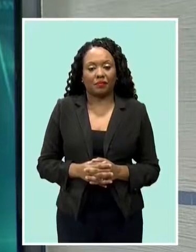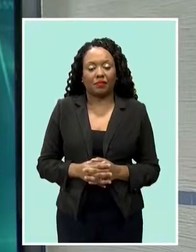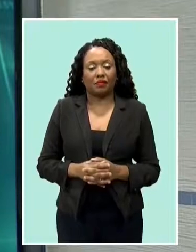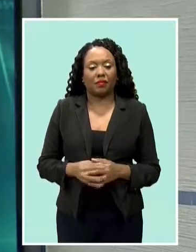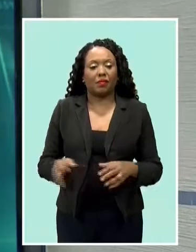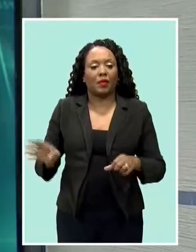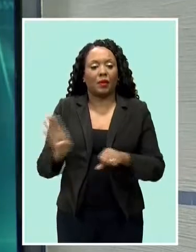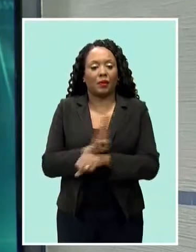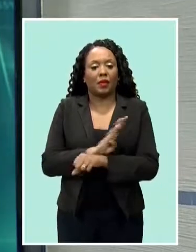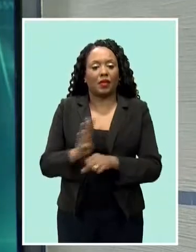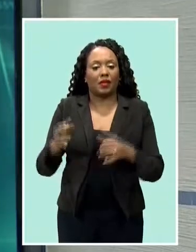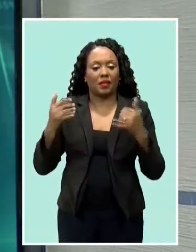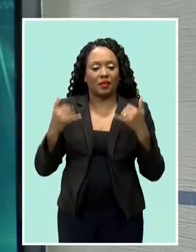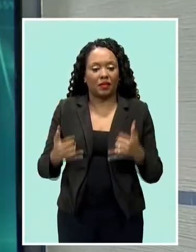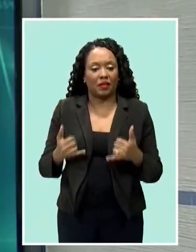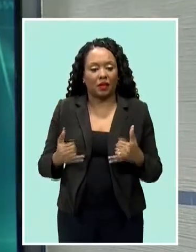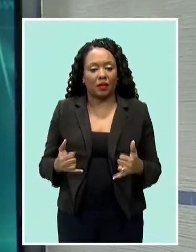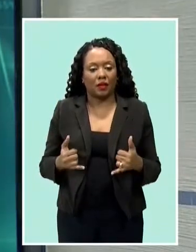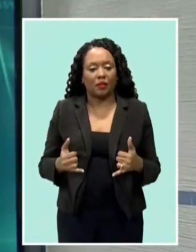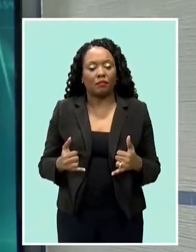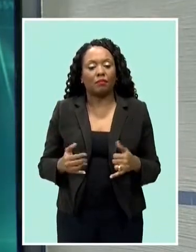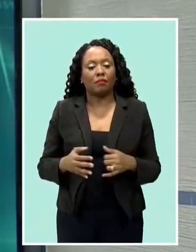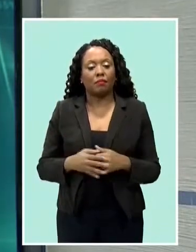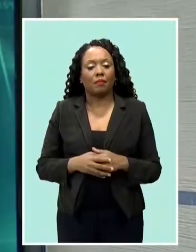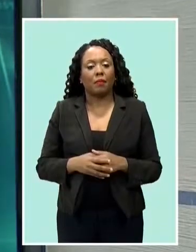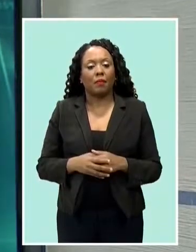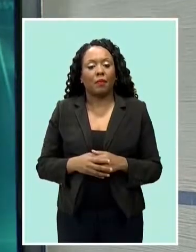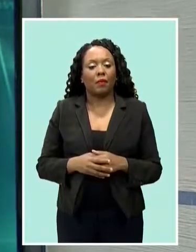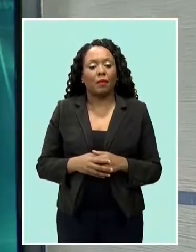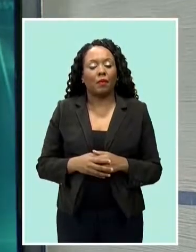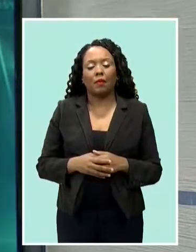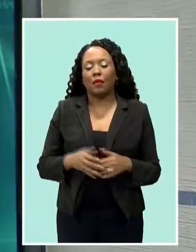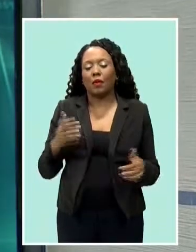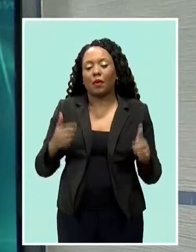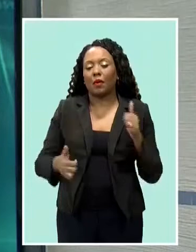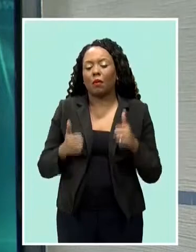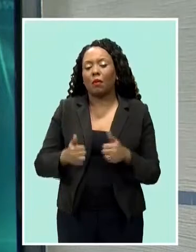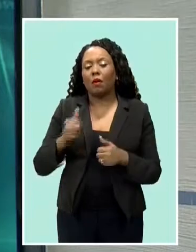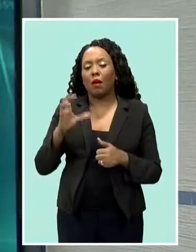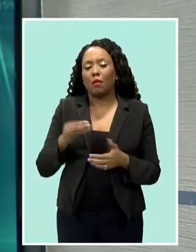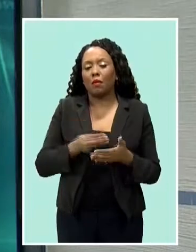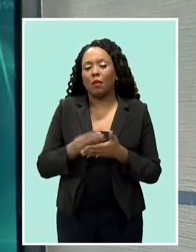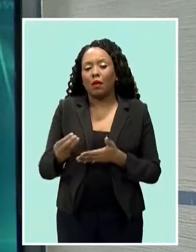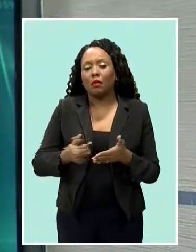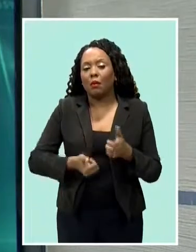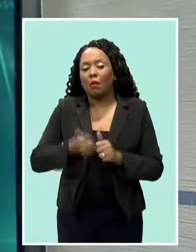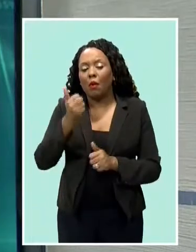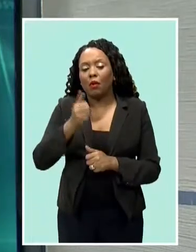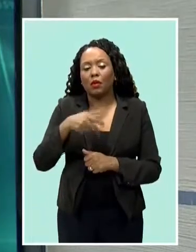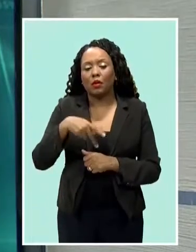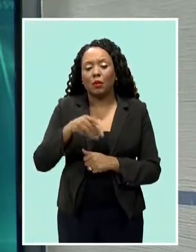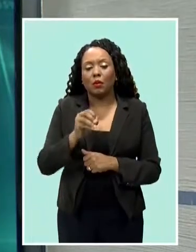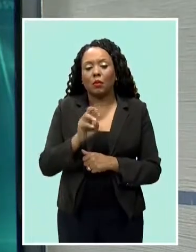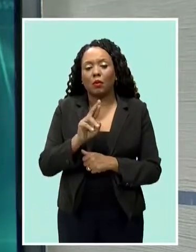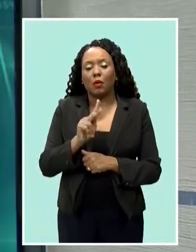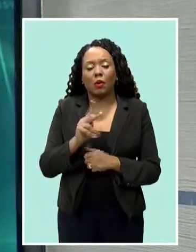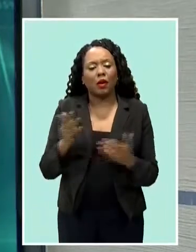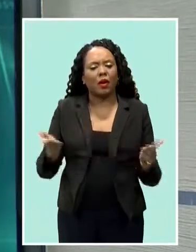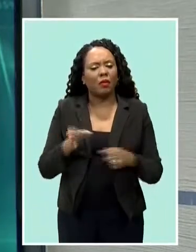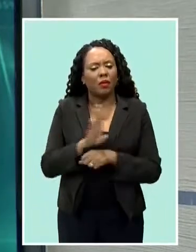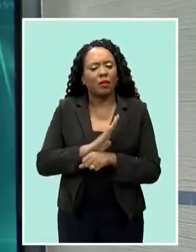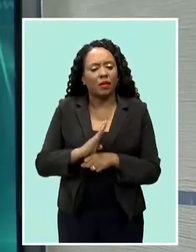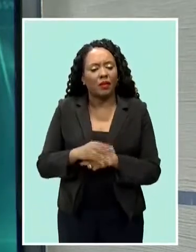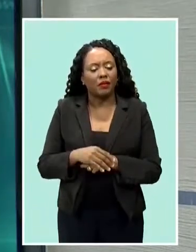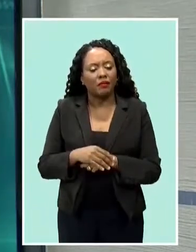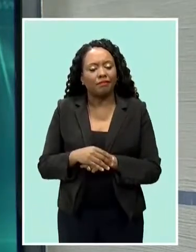In business tonight, the company that buys the most local pork in Barbados is confirming that local farmers can more